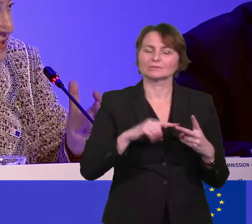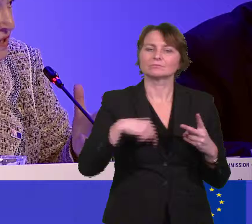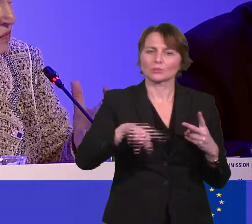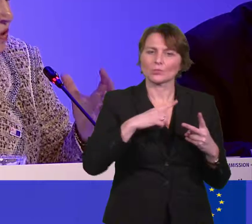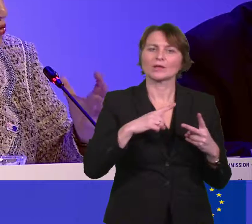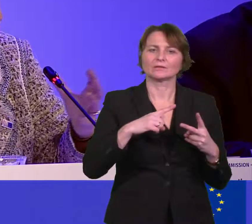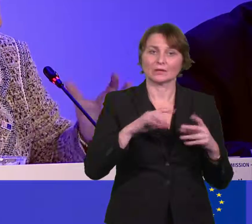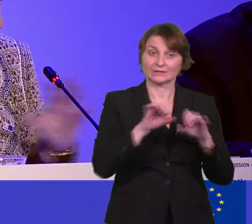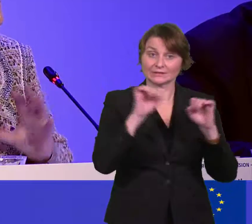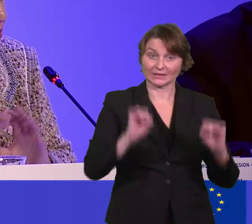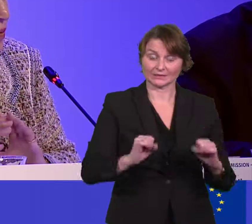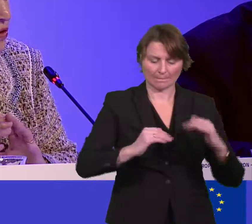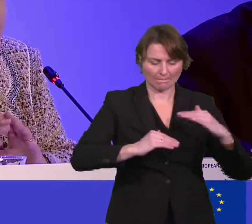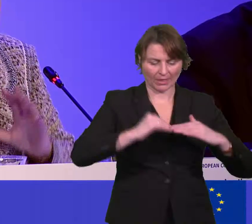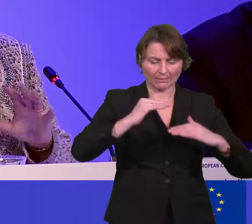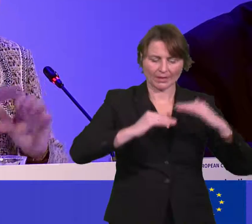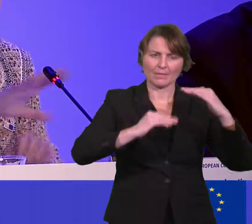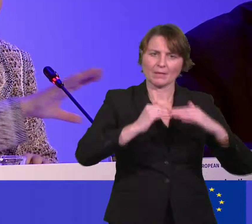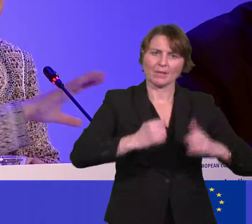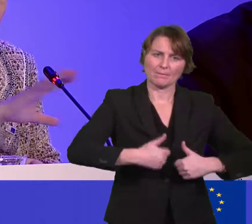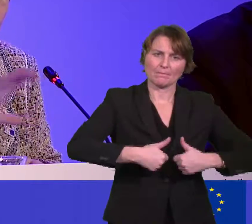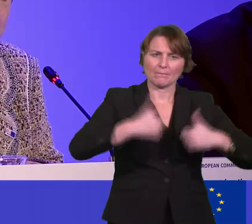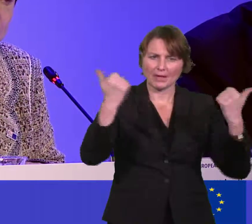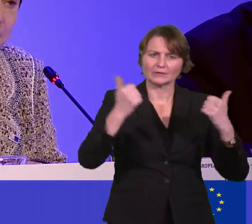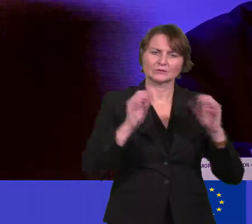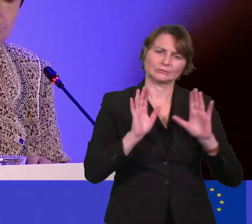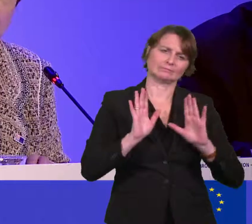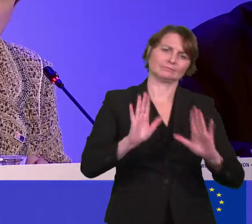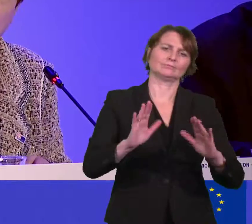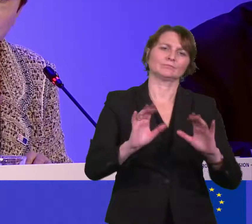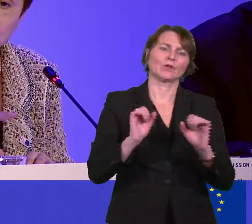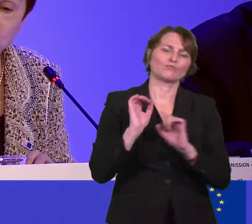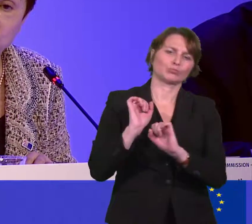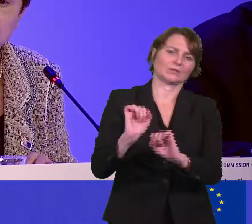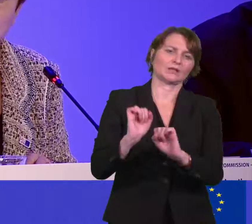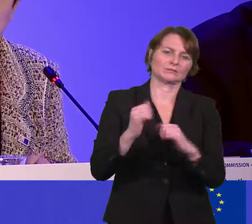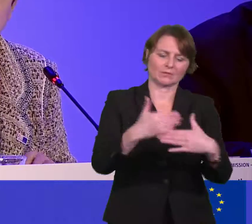better system to protect our borders, but also to manage asylum